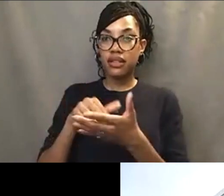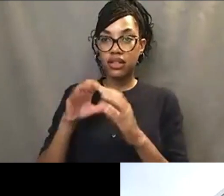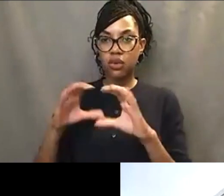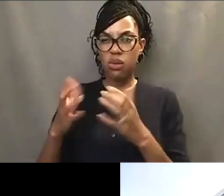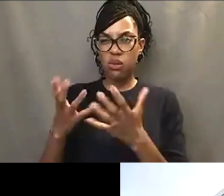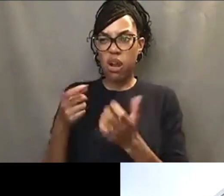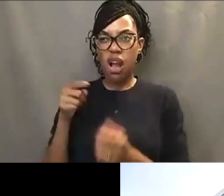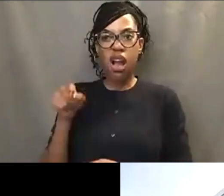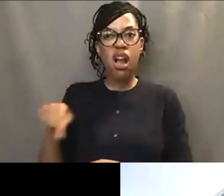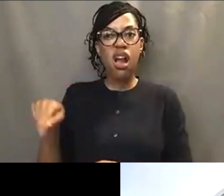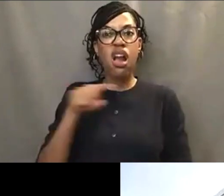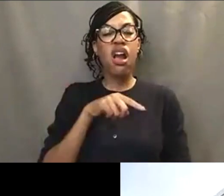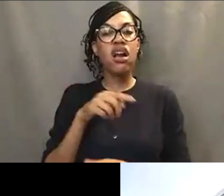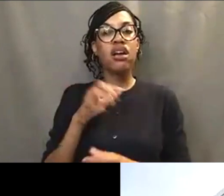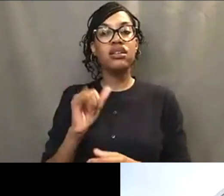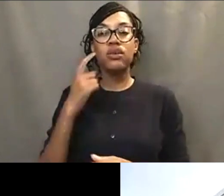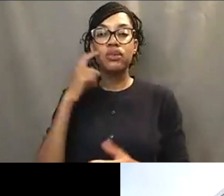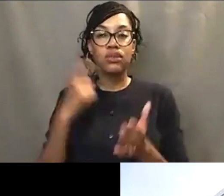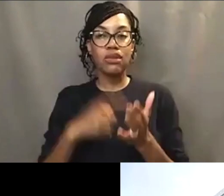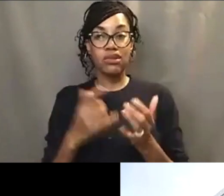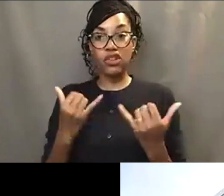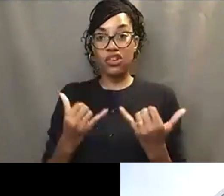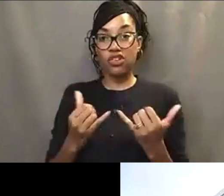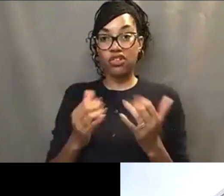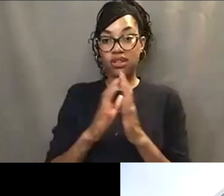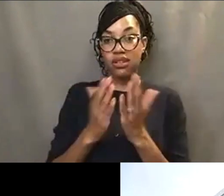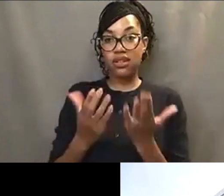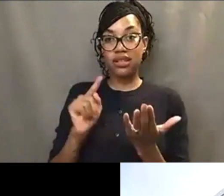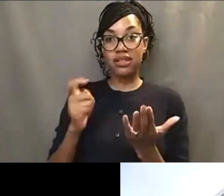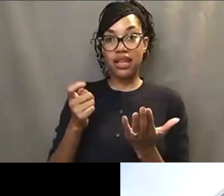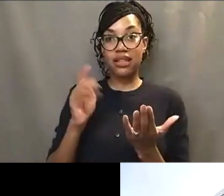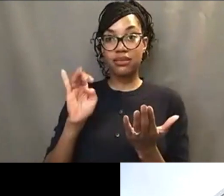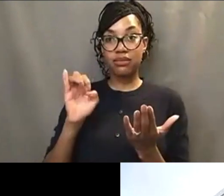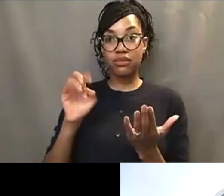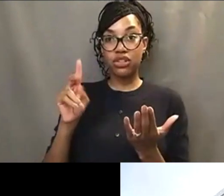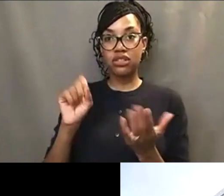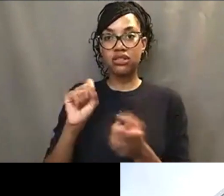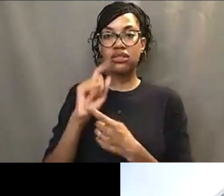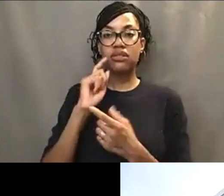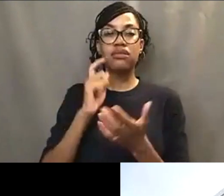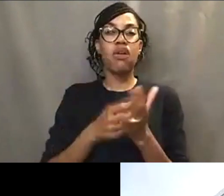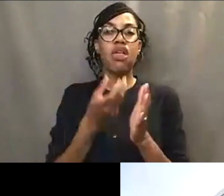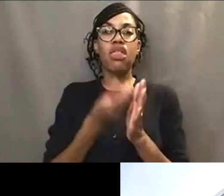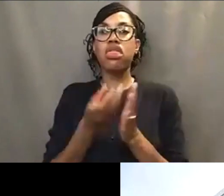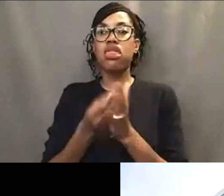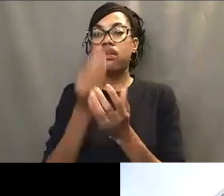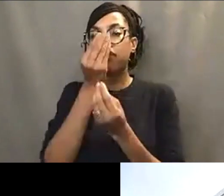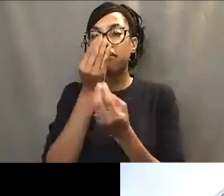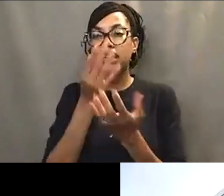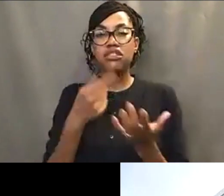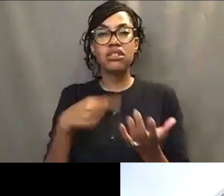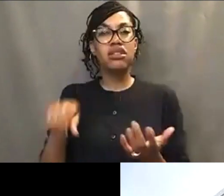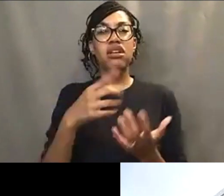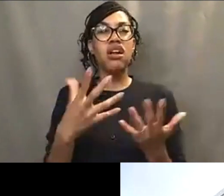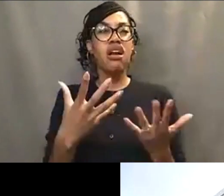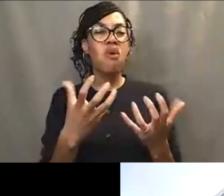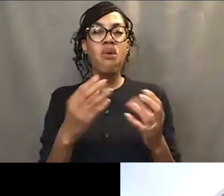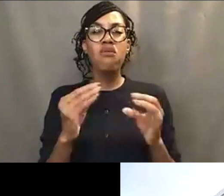current history textbooks. And the students started petitioning board